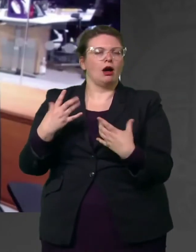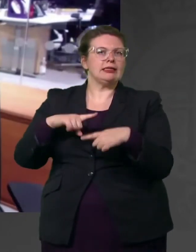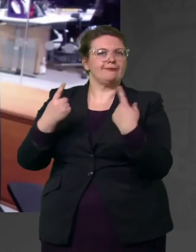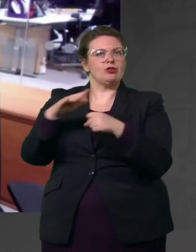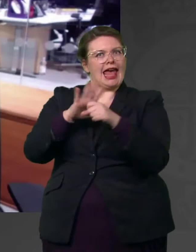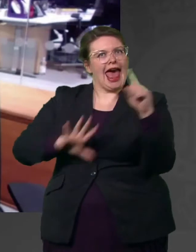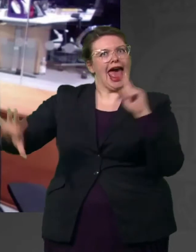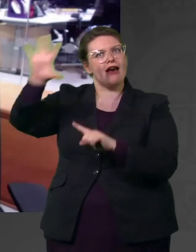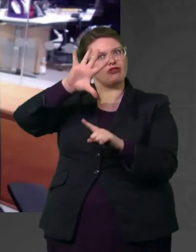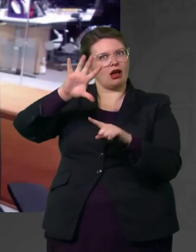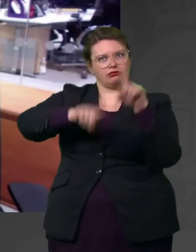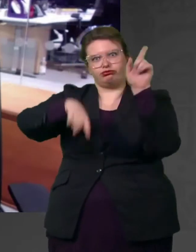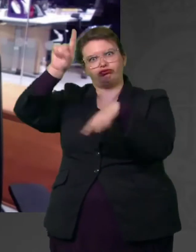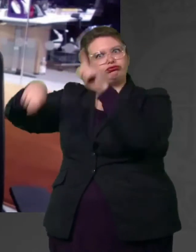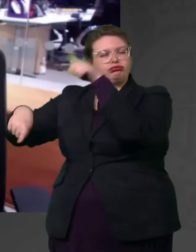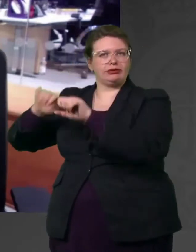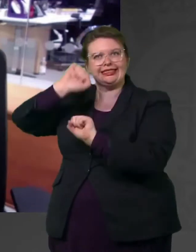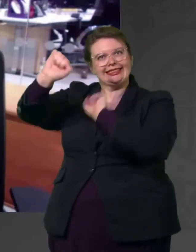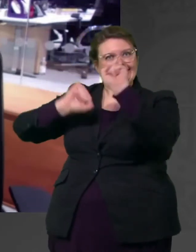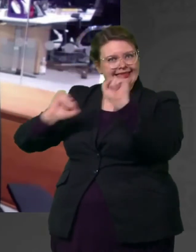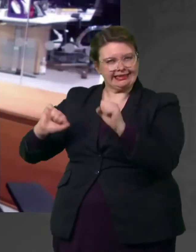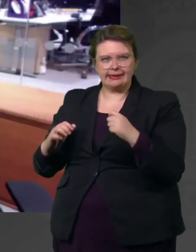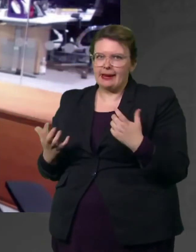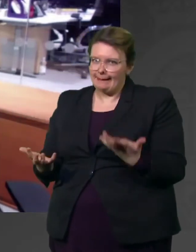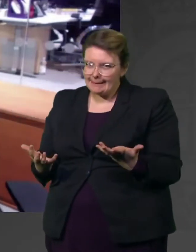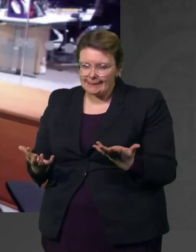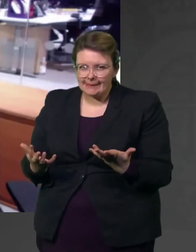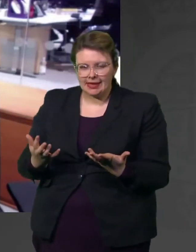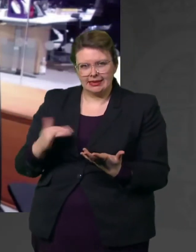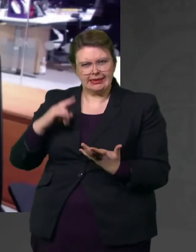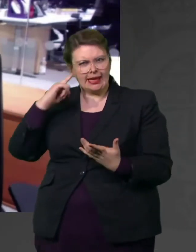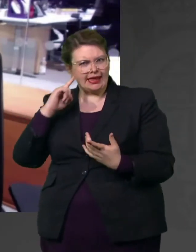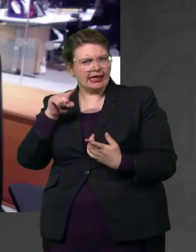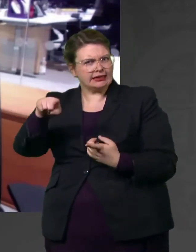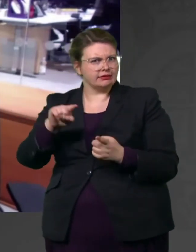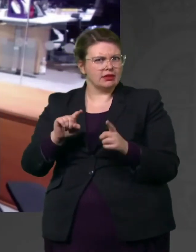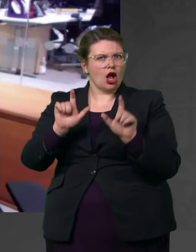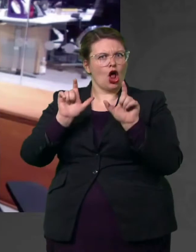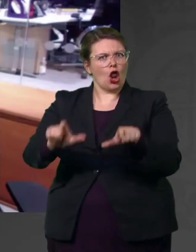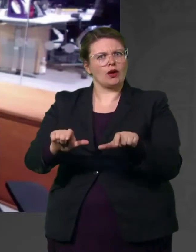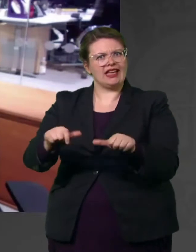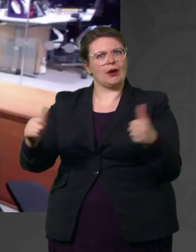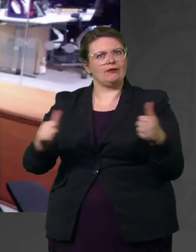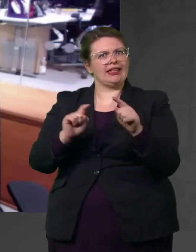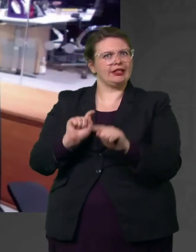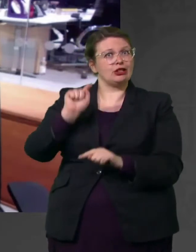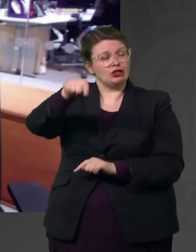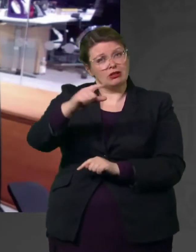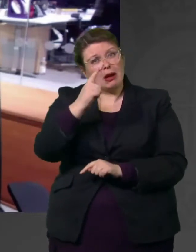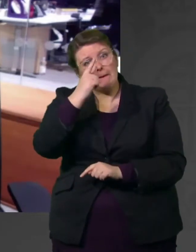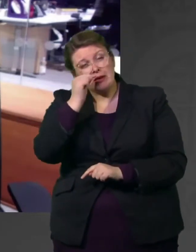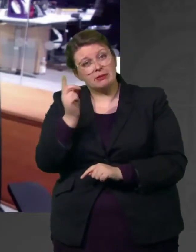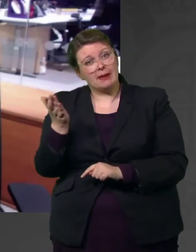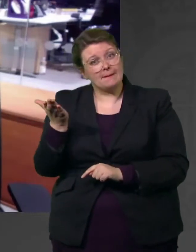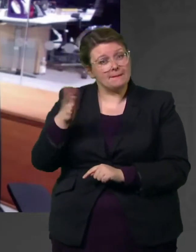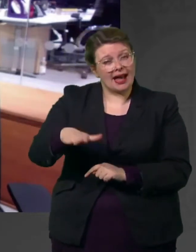seems. That would suggest that as we come out of national lockdown, we might see the return of local lockdowns. Is that